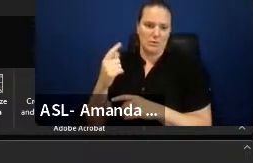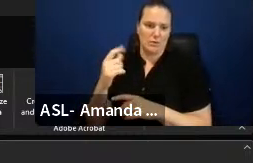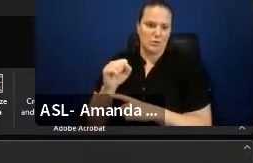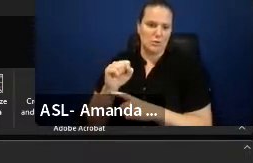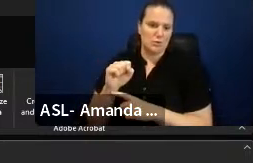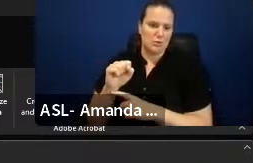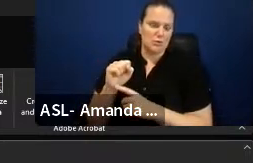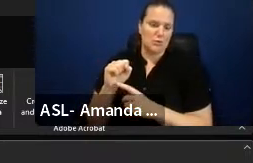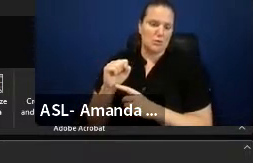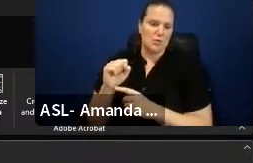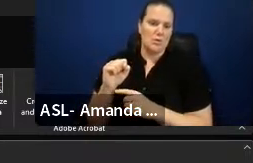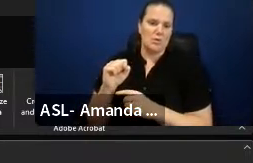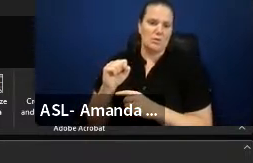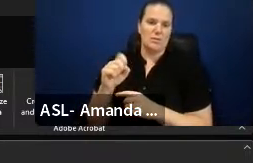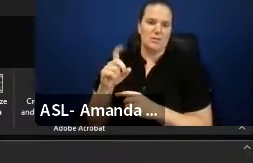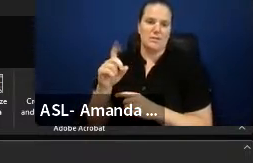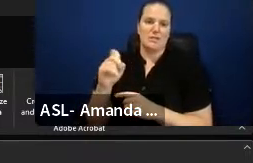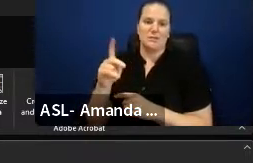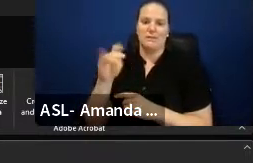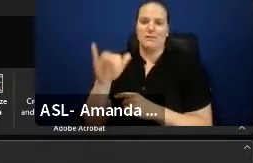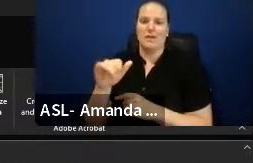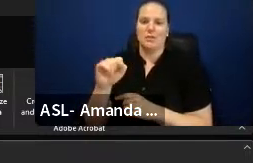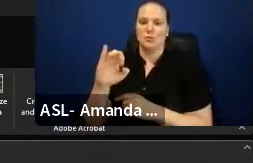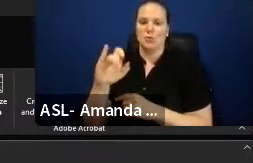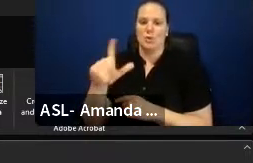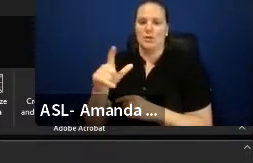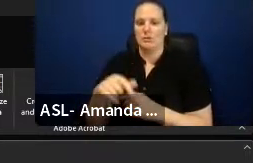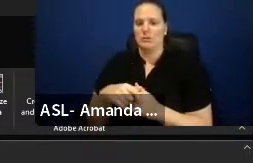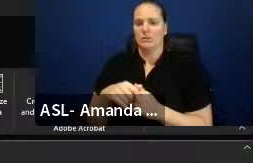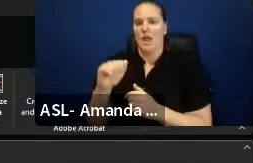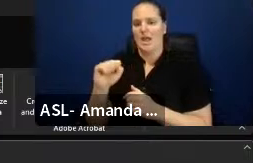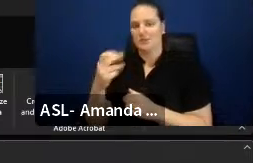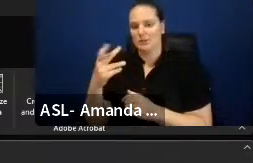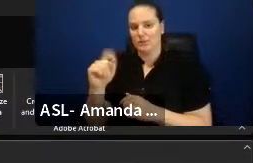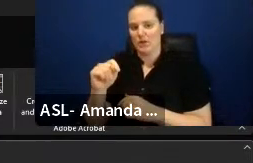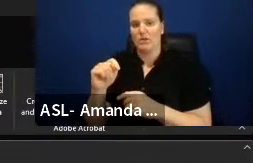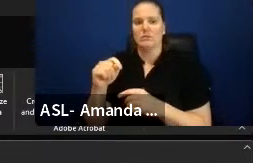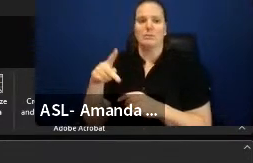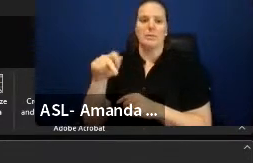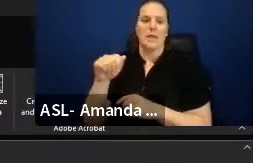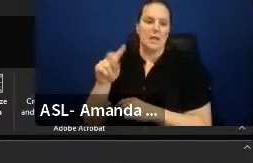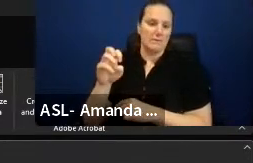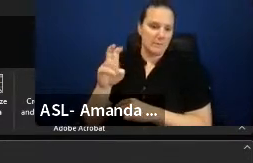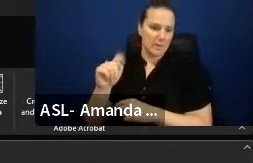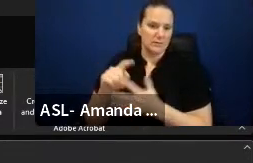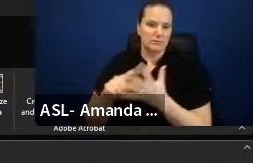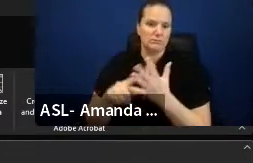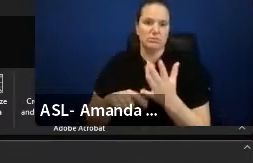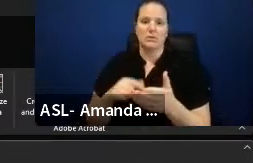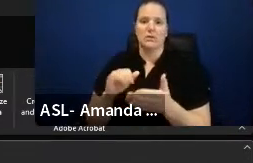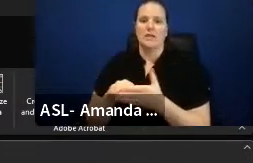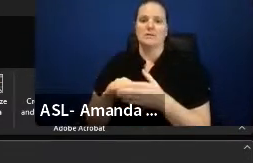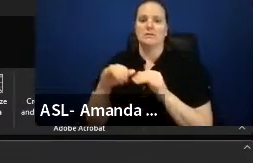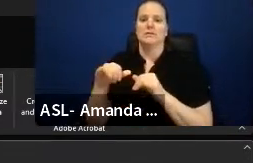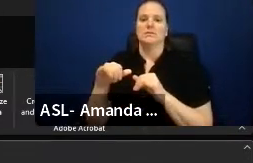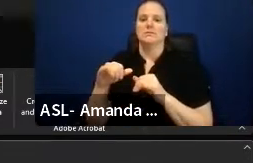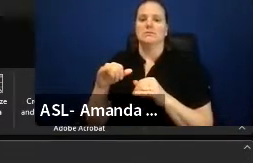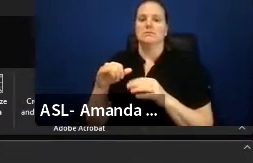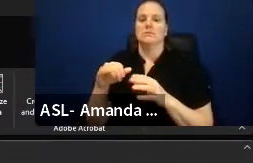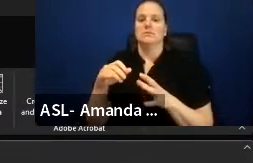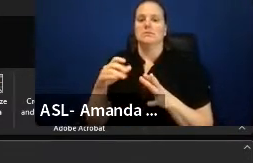type of complaints generally will. And it is a standard practice of every deal